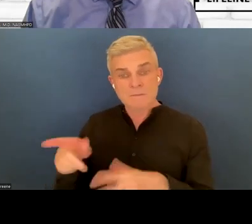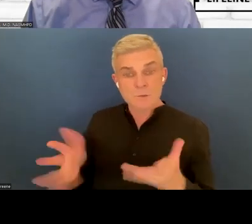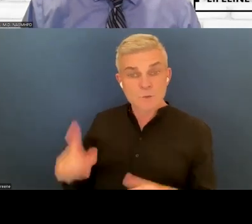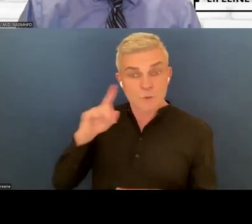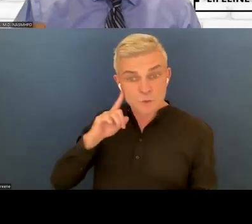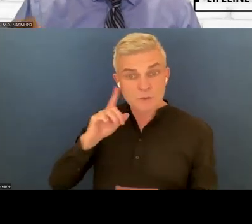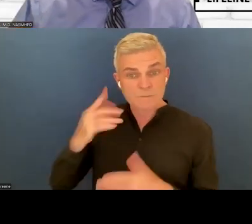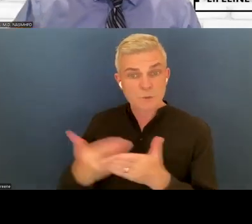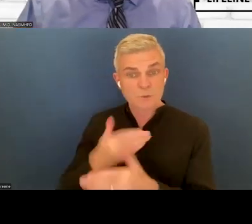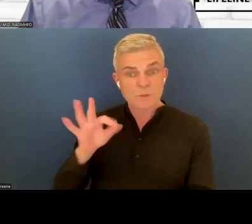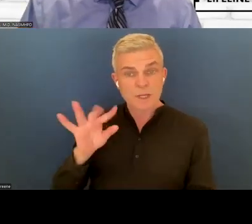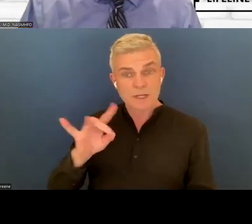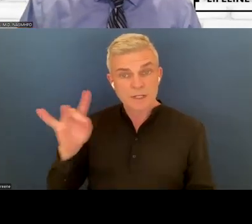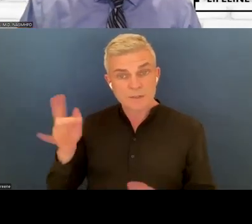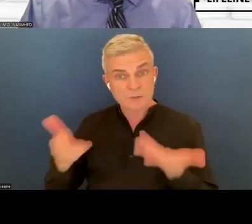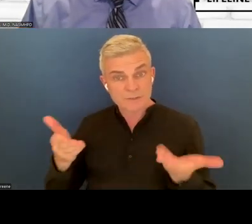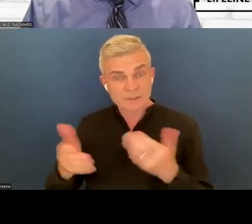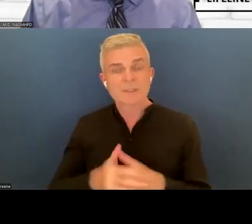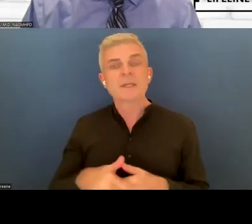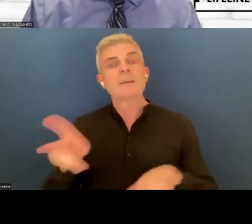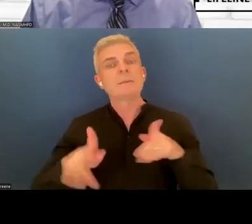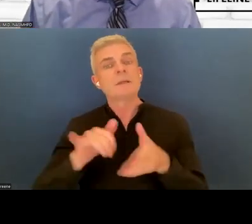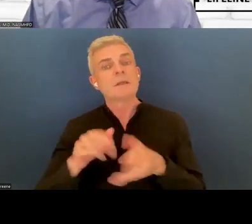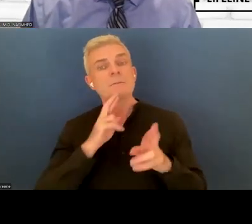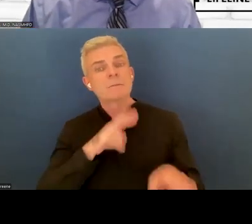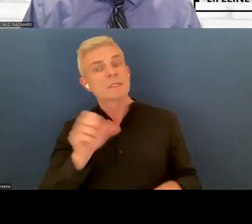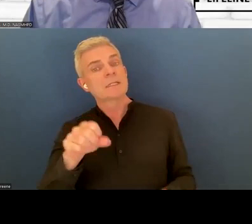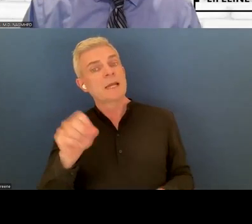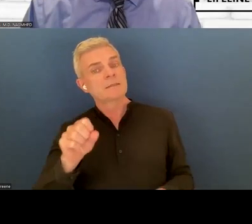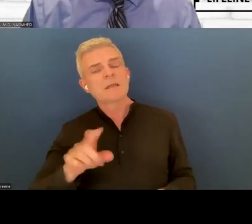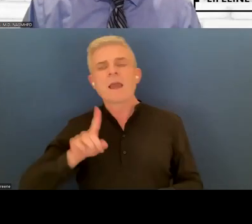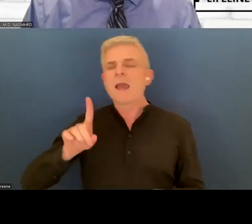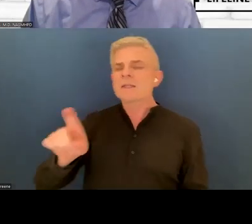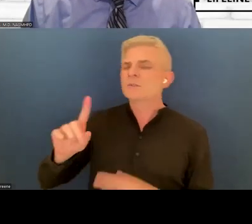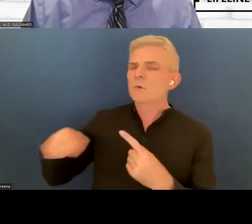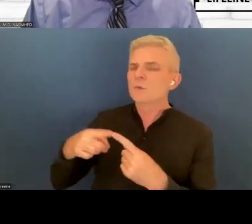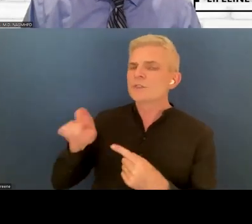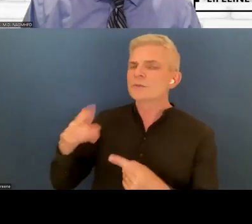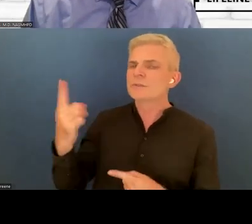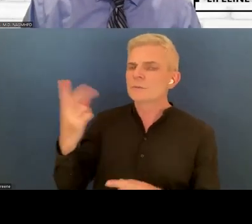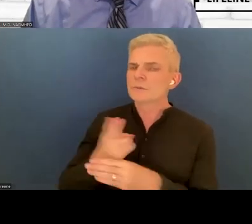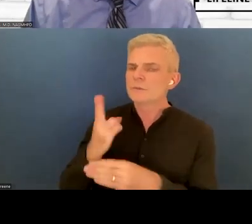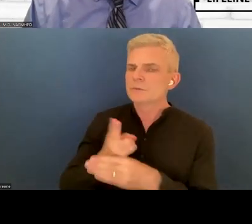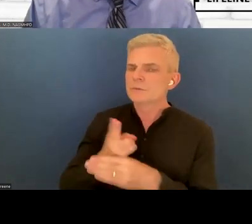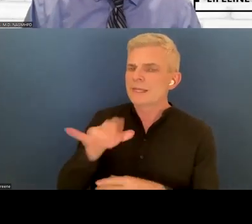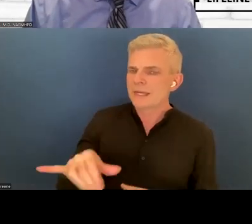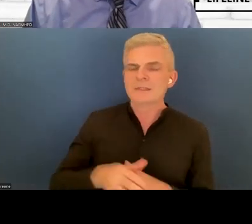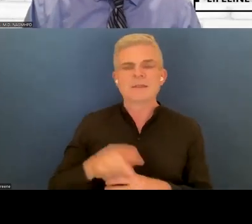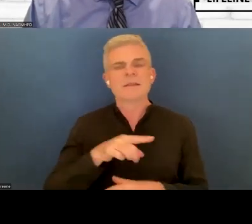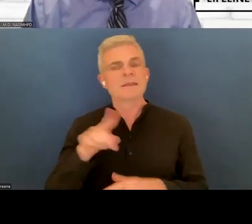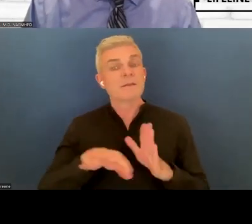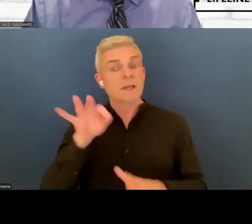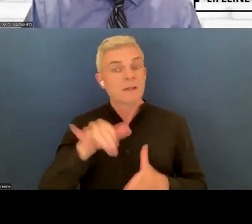services. So those who responded yes were asked when someone should use it. So what they found was that awareness of 988